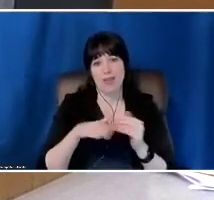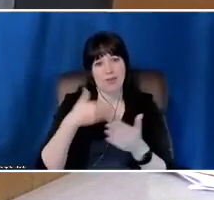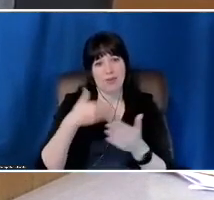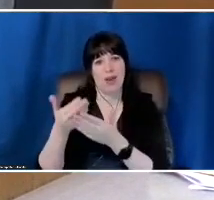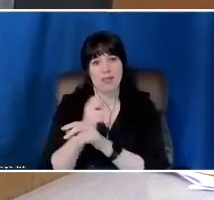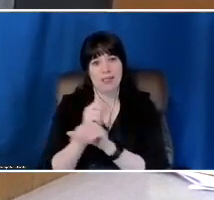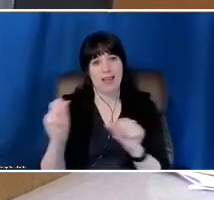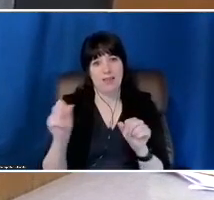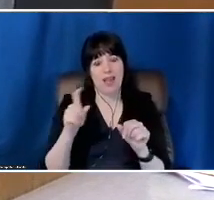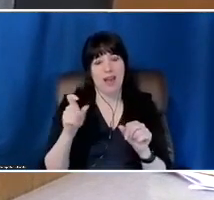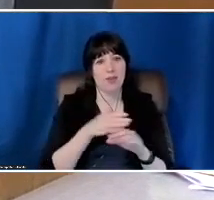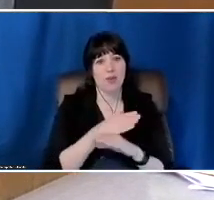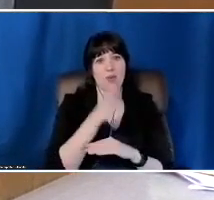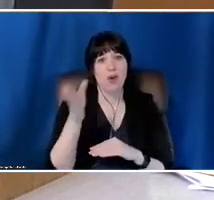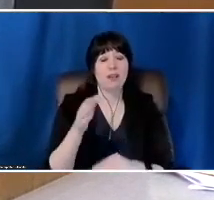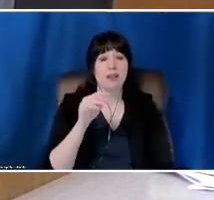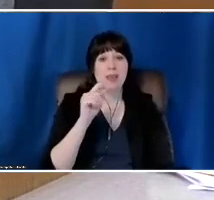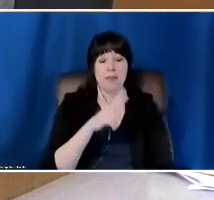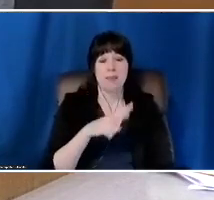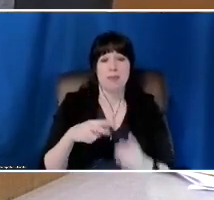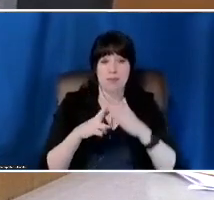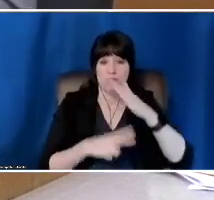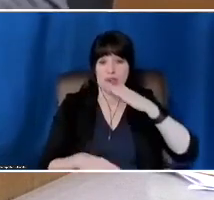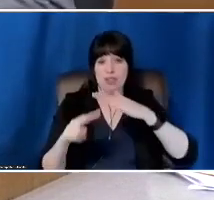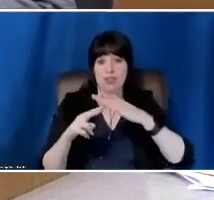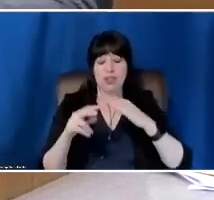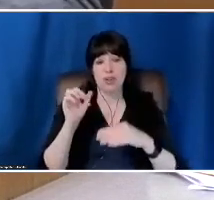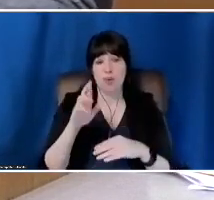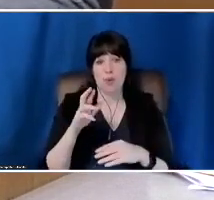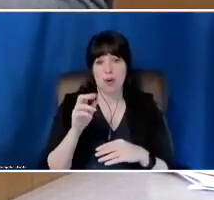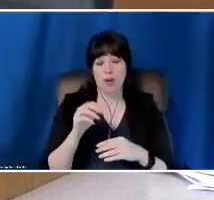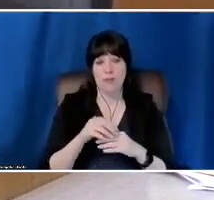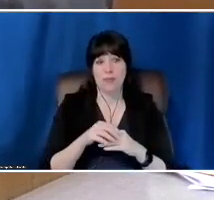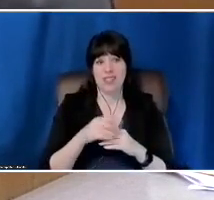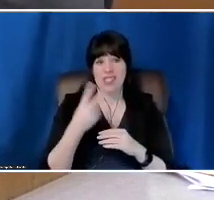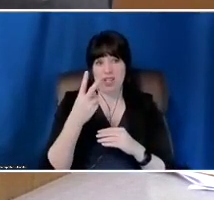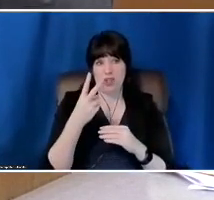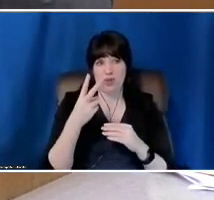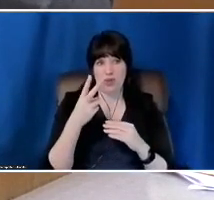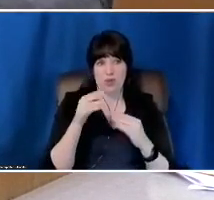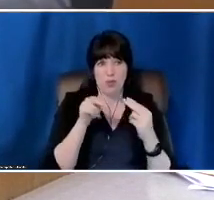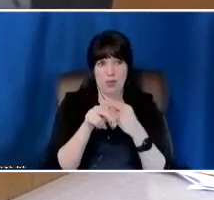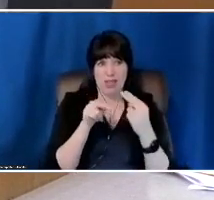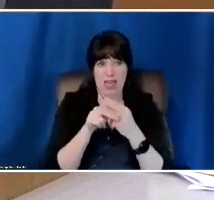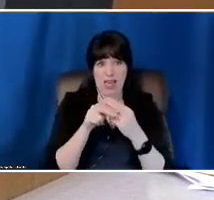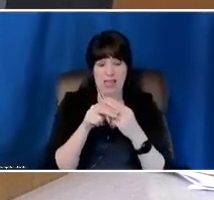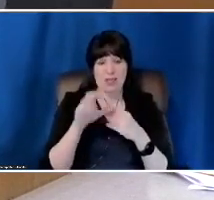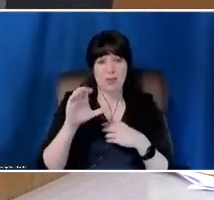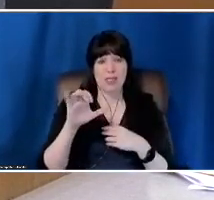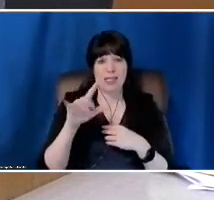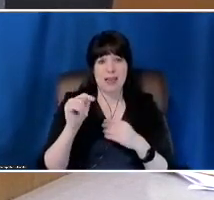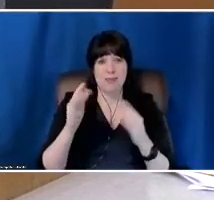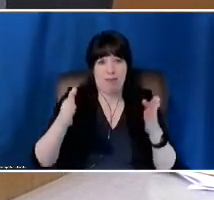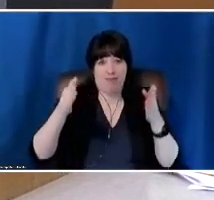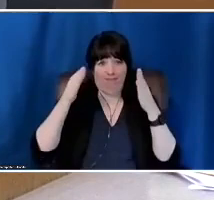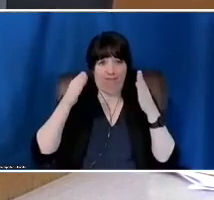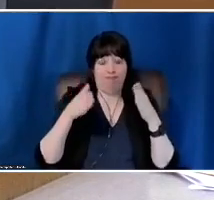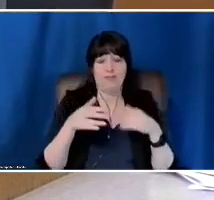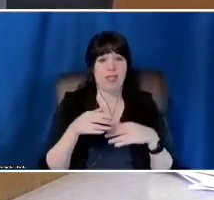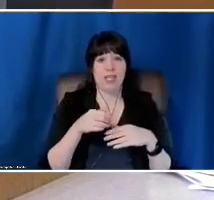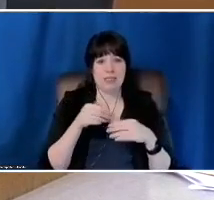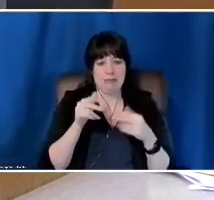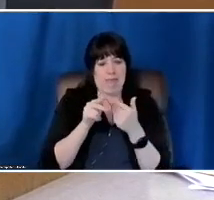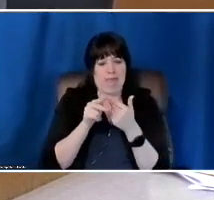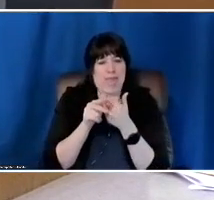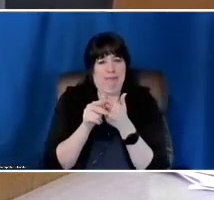to go across the Cordon Bridge, which is basically two lanes and then cement barriers that are the guardrail. There's barely enough room